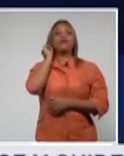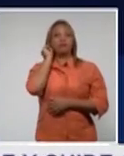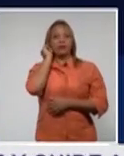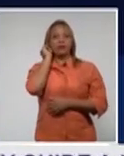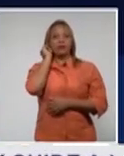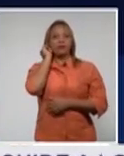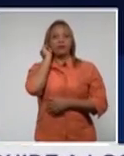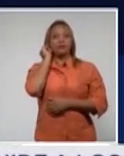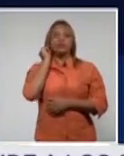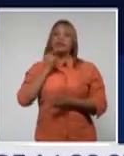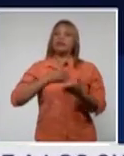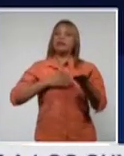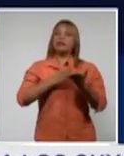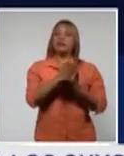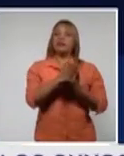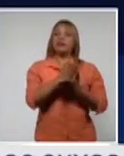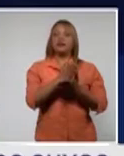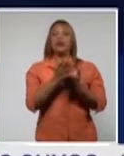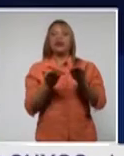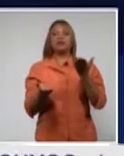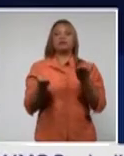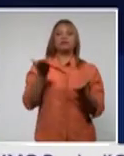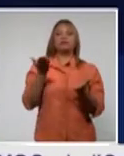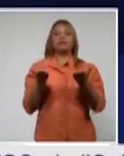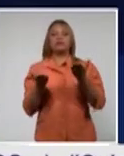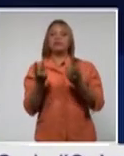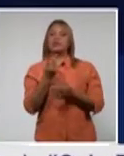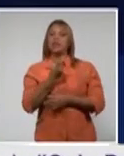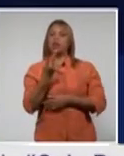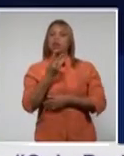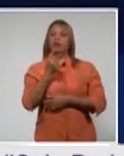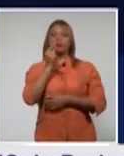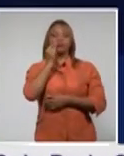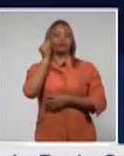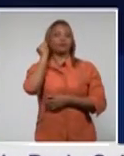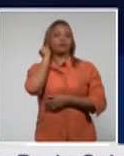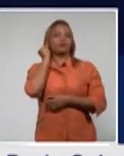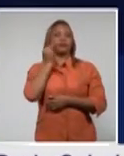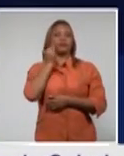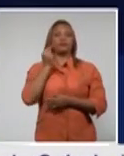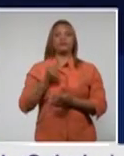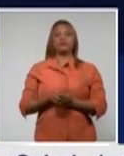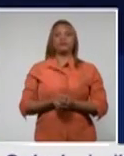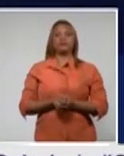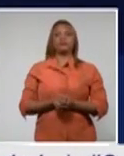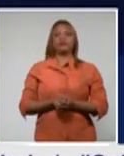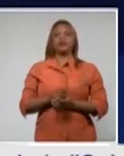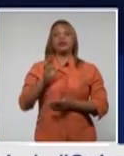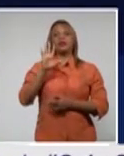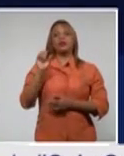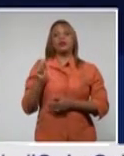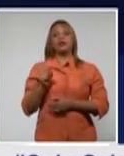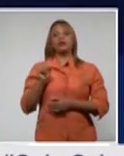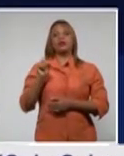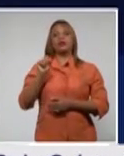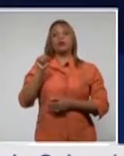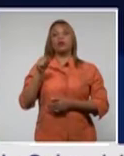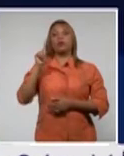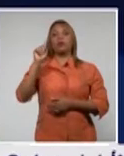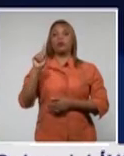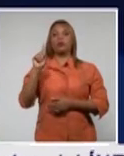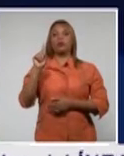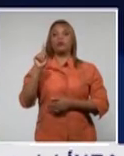for the virus yesterday. For 5 men, representing 50.1% of all cases,